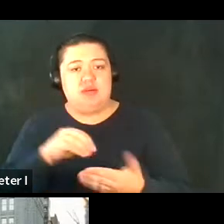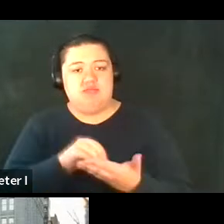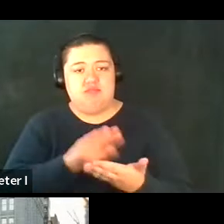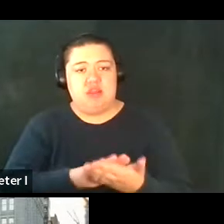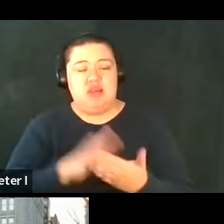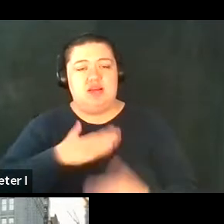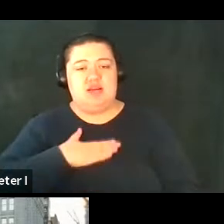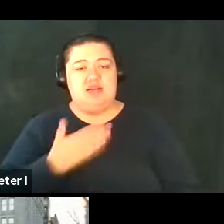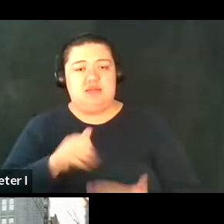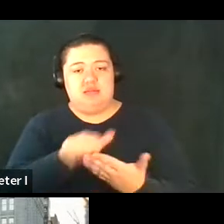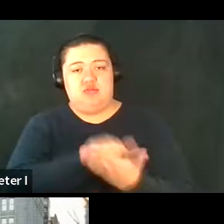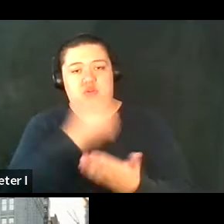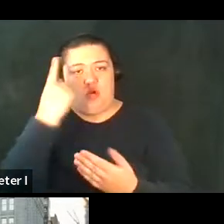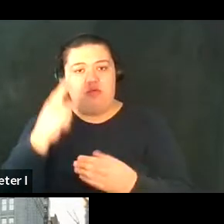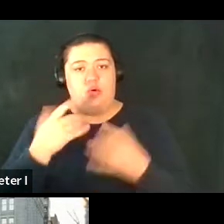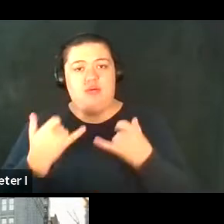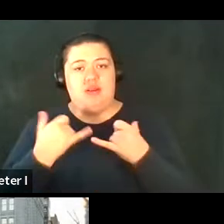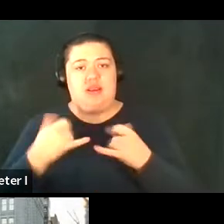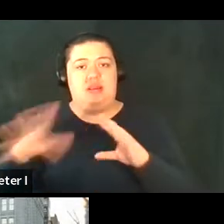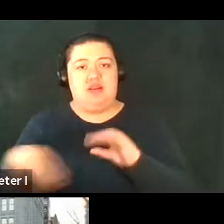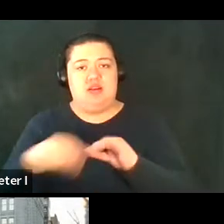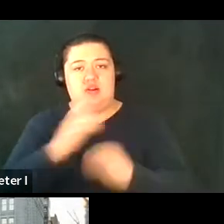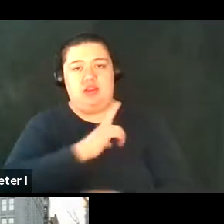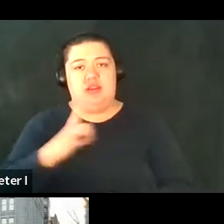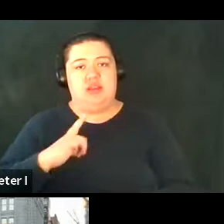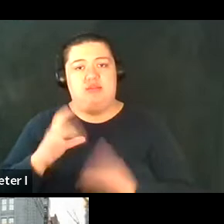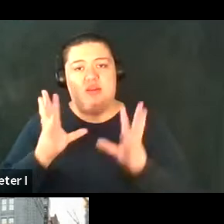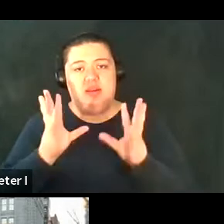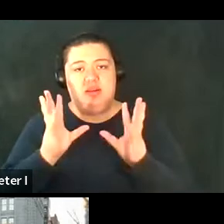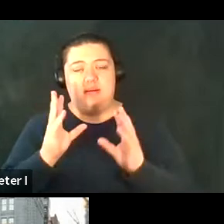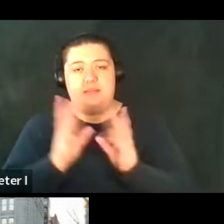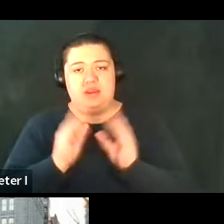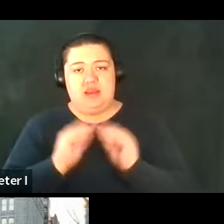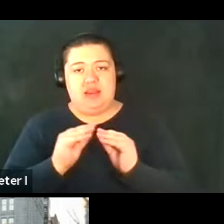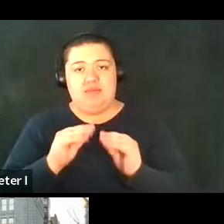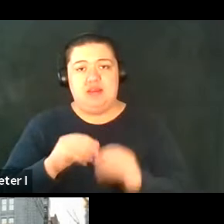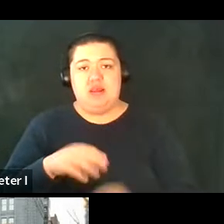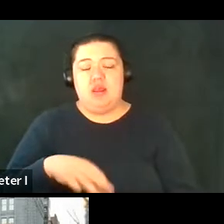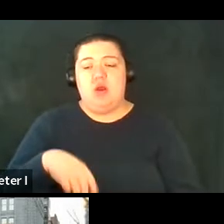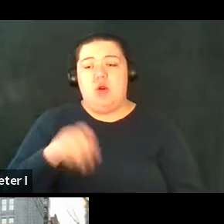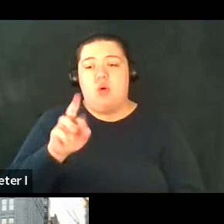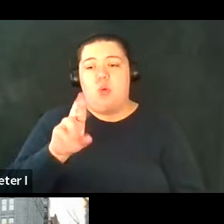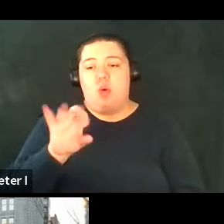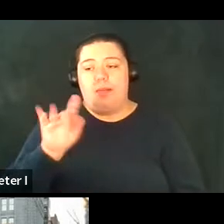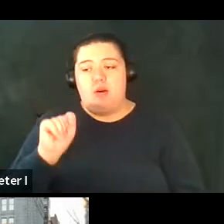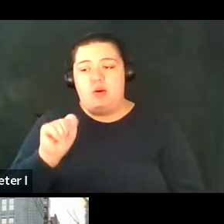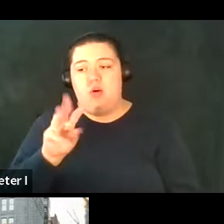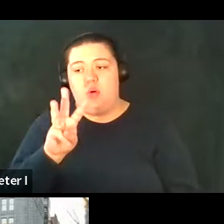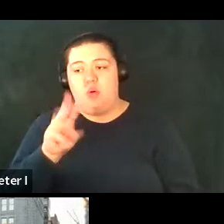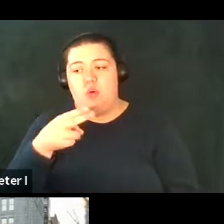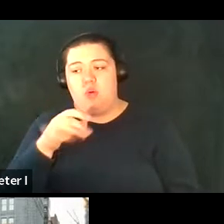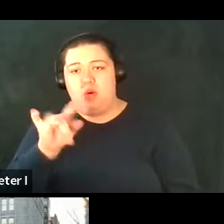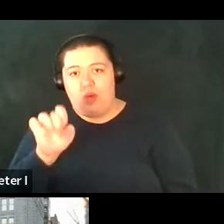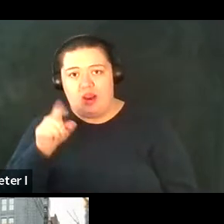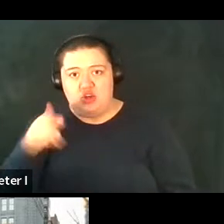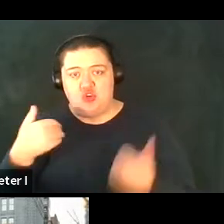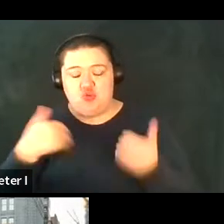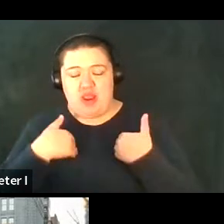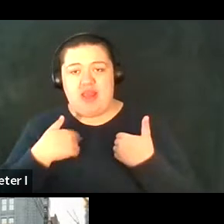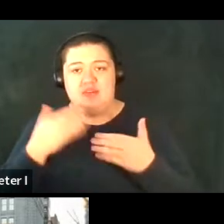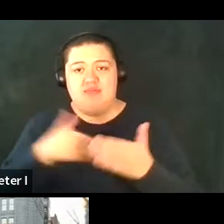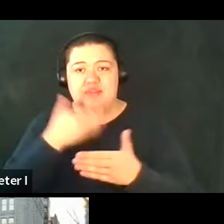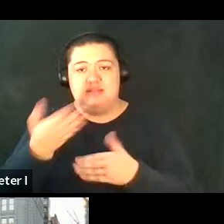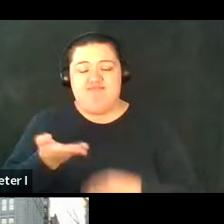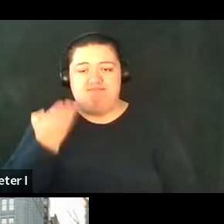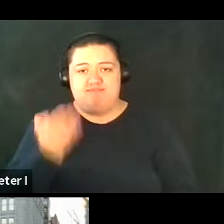agenda for today's additional legislative meeting. Councilmember Robert White, you have the next measure, PR 25-449, Rent Administrator